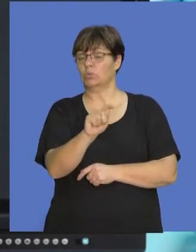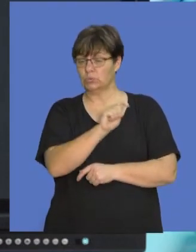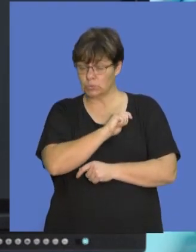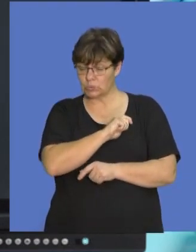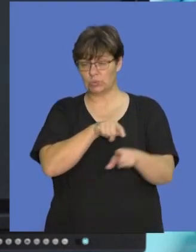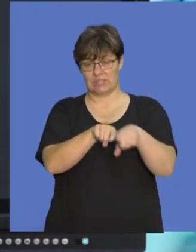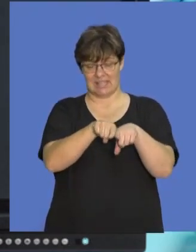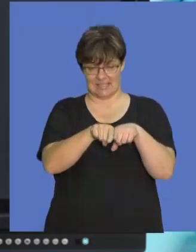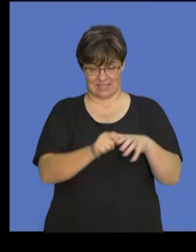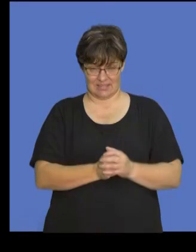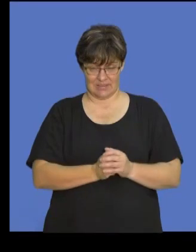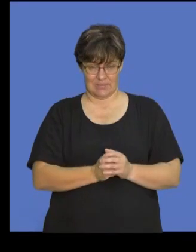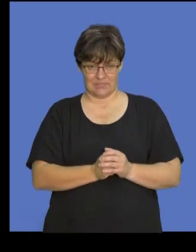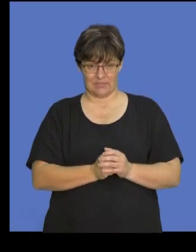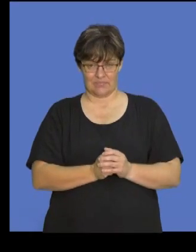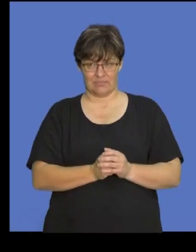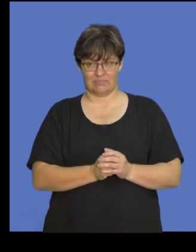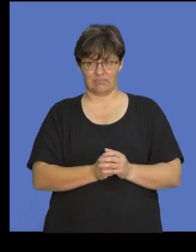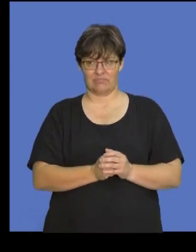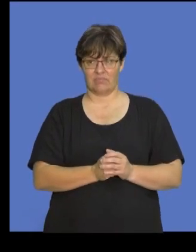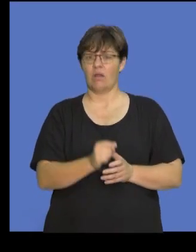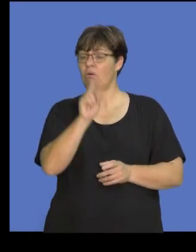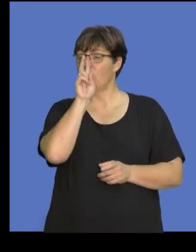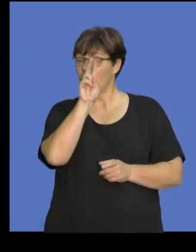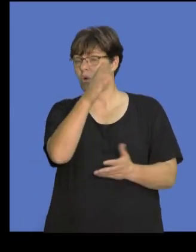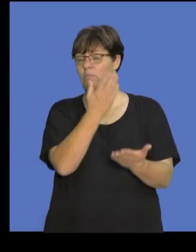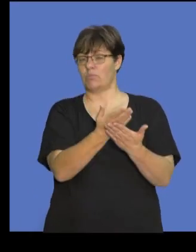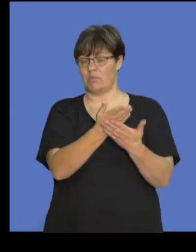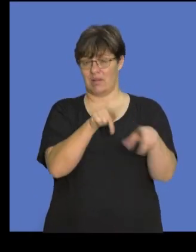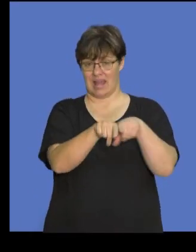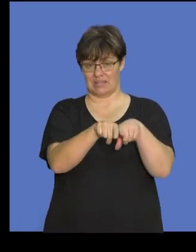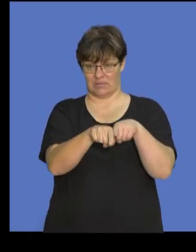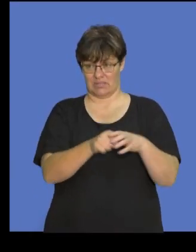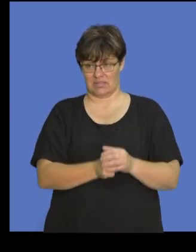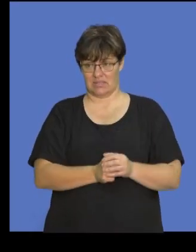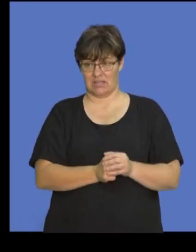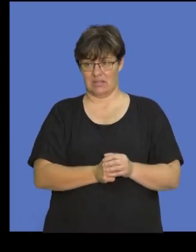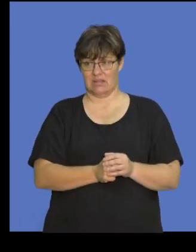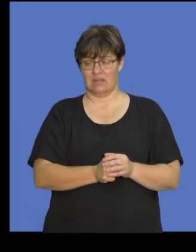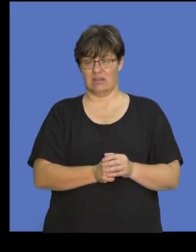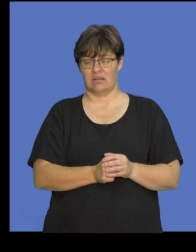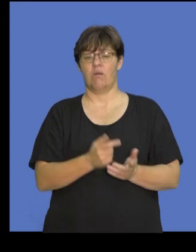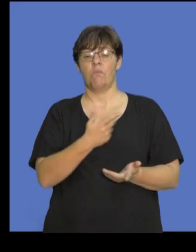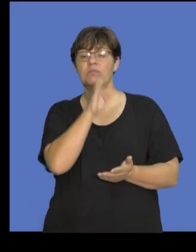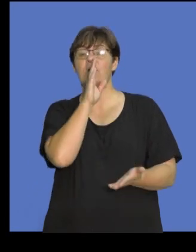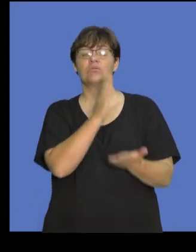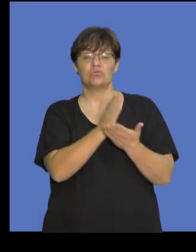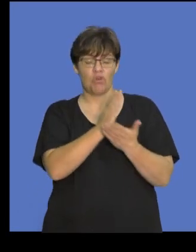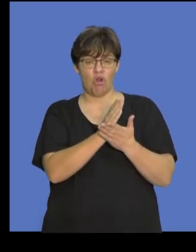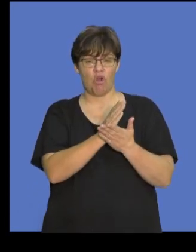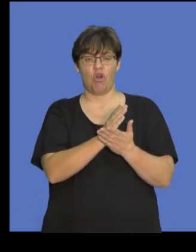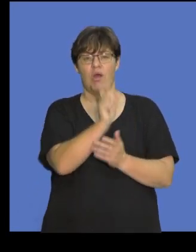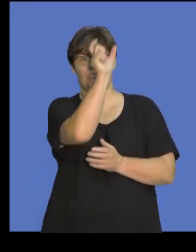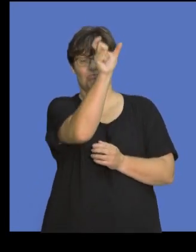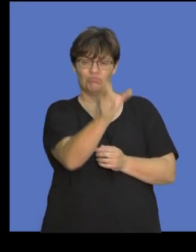actual experiments. So we're going to be looking at some probability experiments, and we want to make some